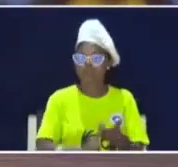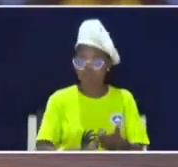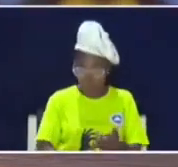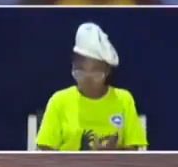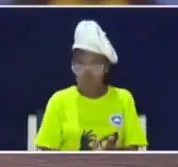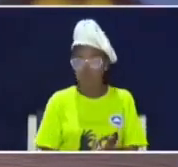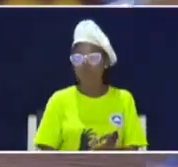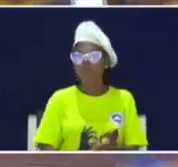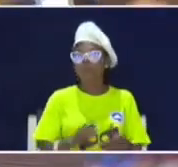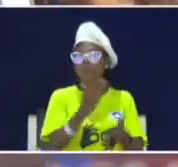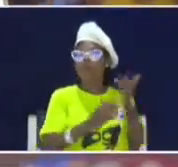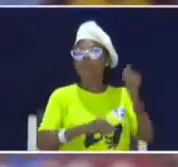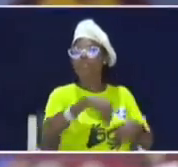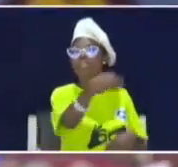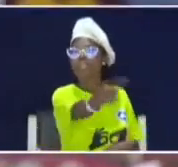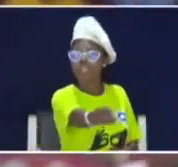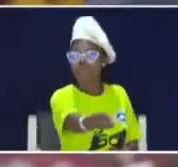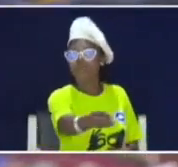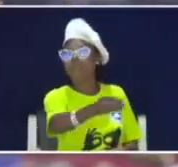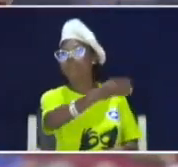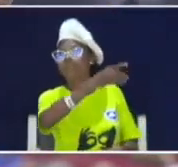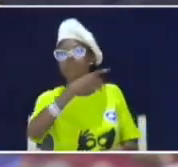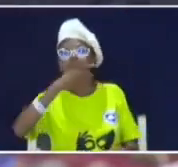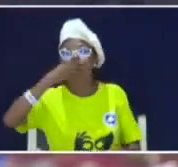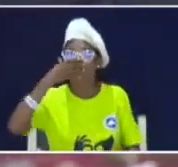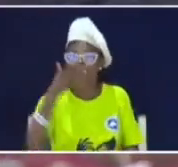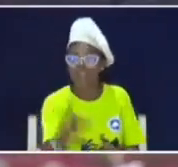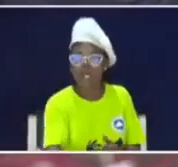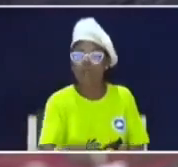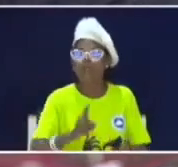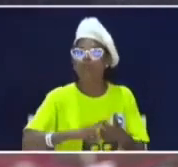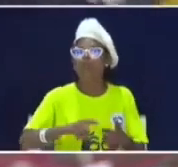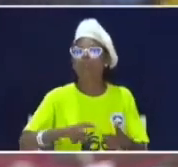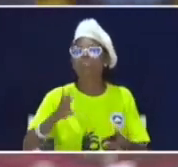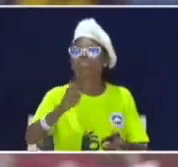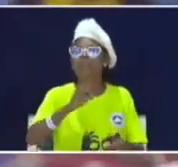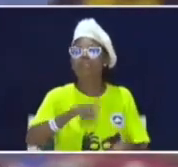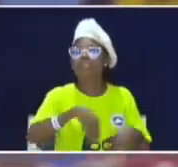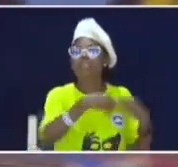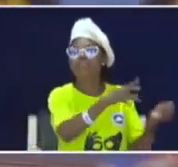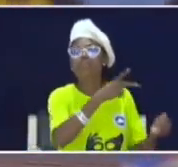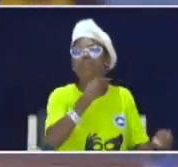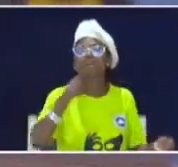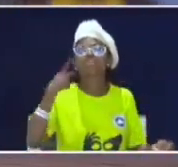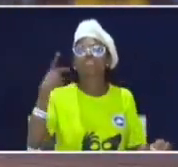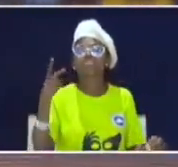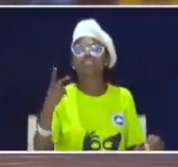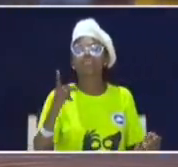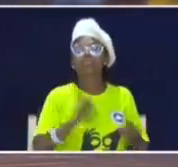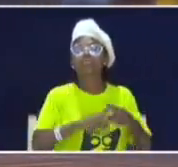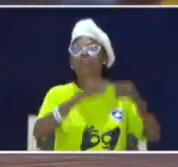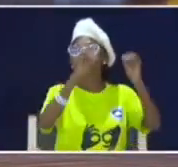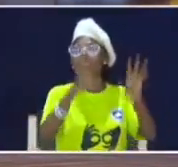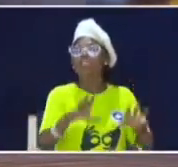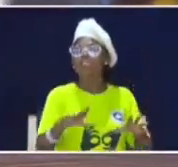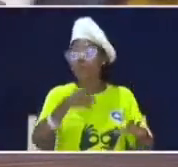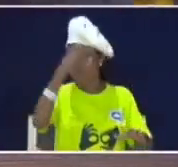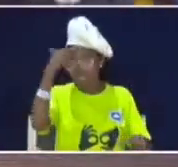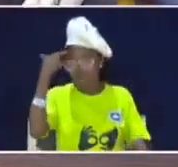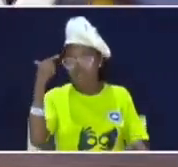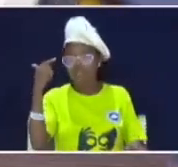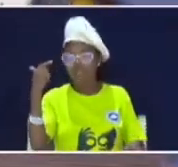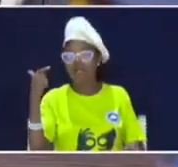gave apostles, to some he gave prophets, to some he gave pastors, to some evangelists, to some teachers. Why?